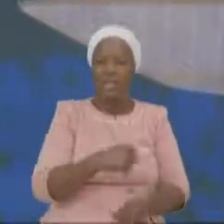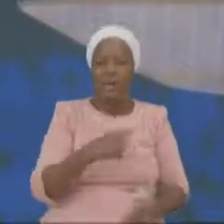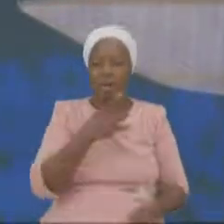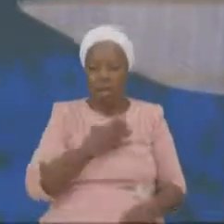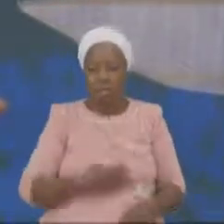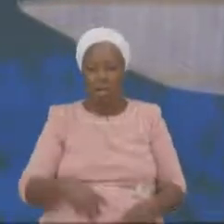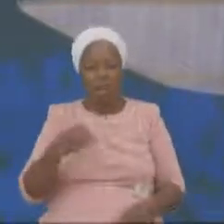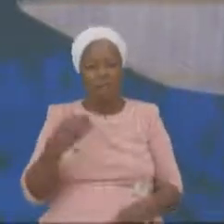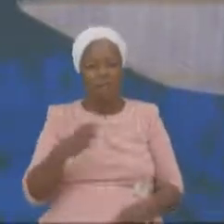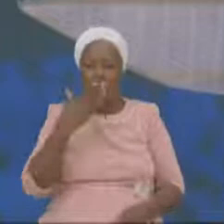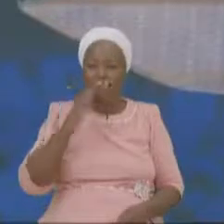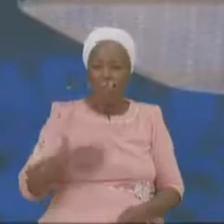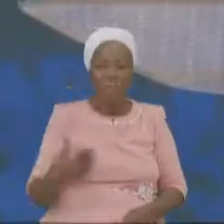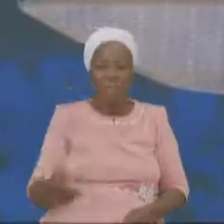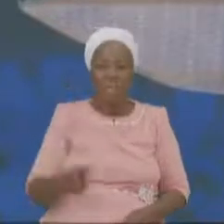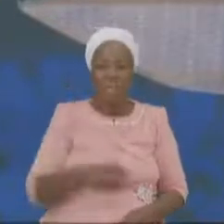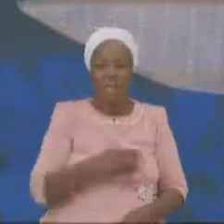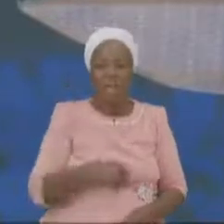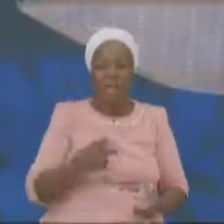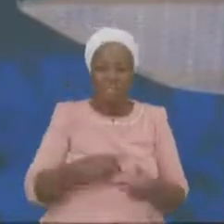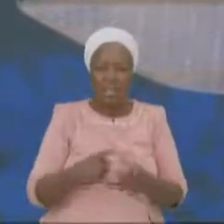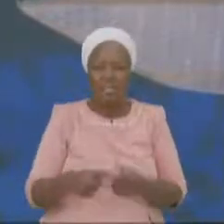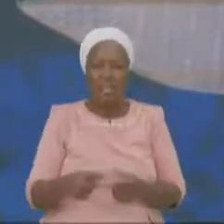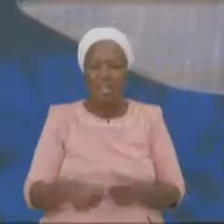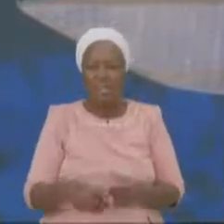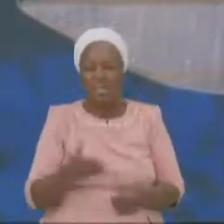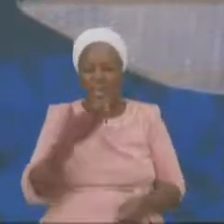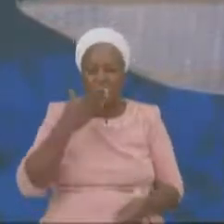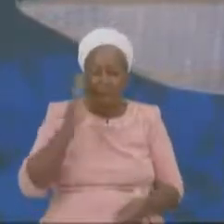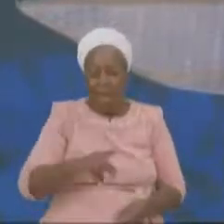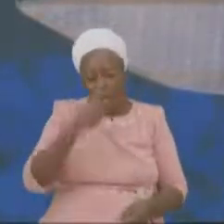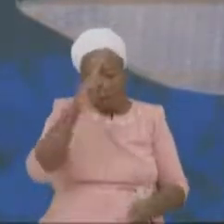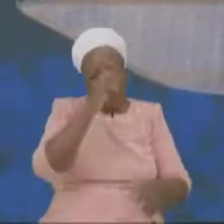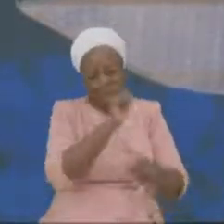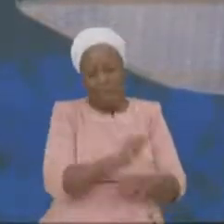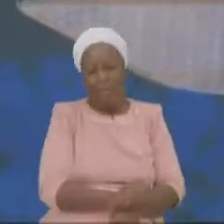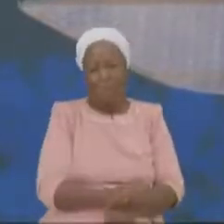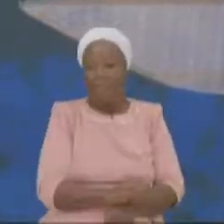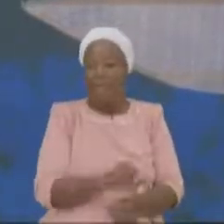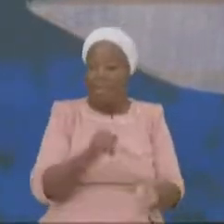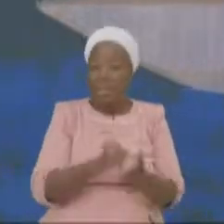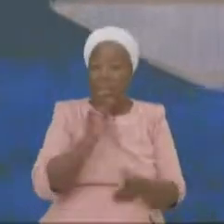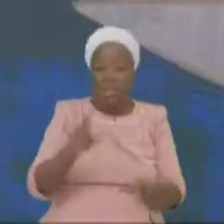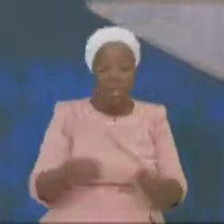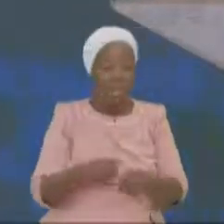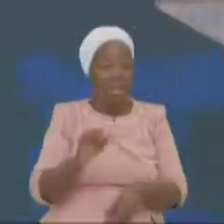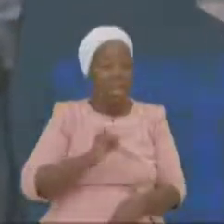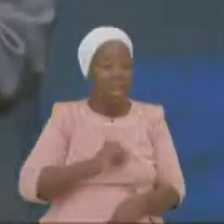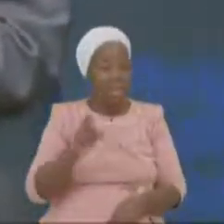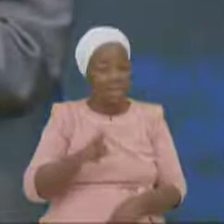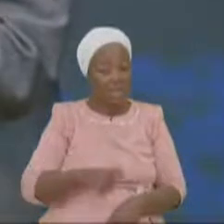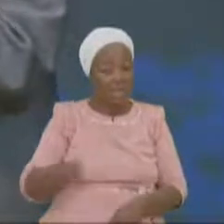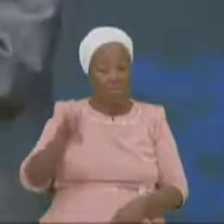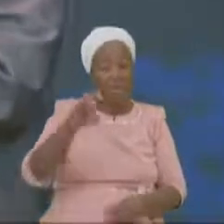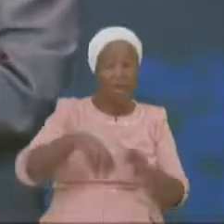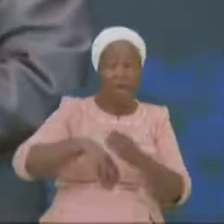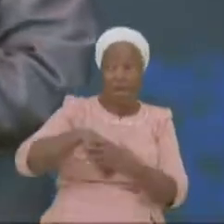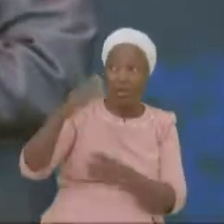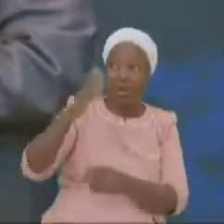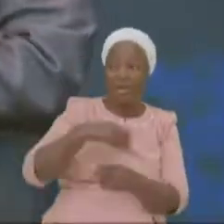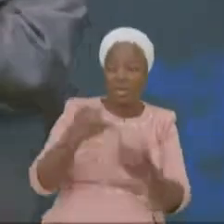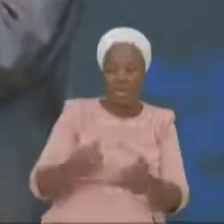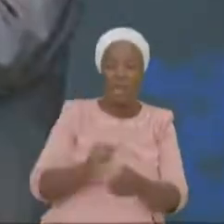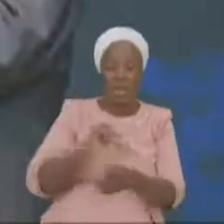corruption. They're hungry for fleshly things. It's like, I traveled out and now I